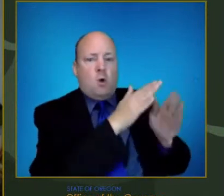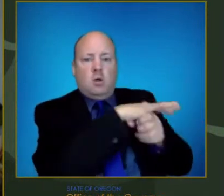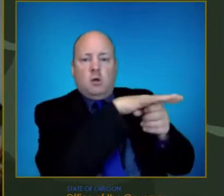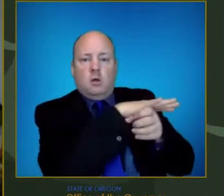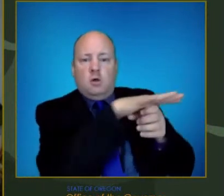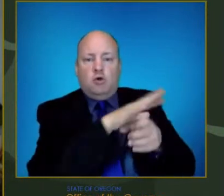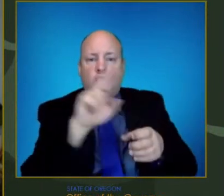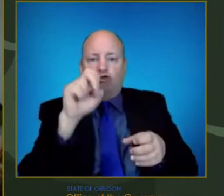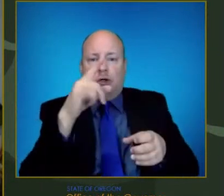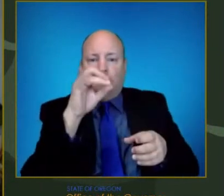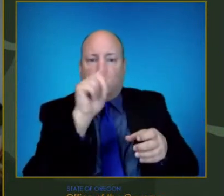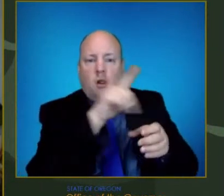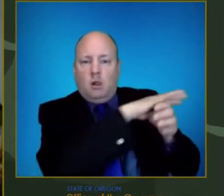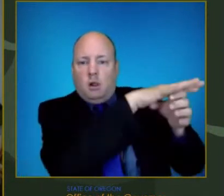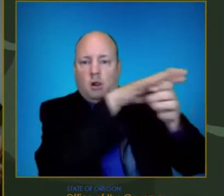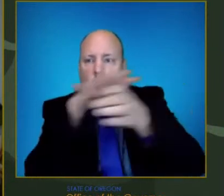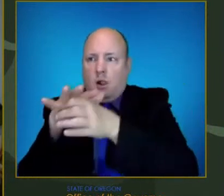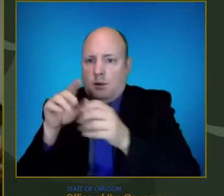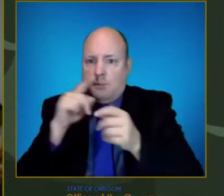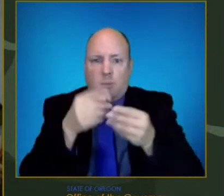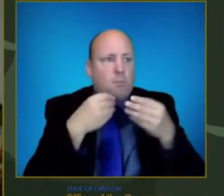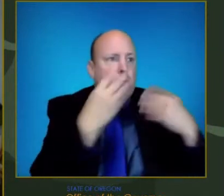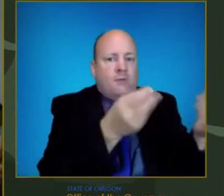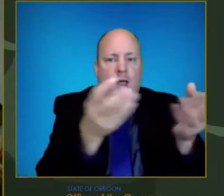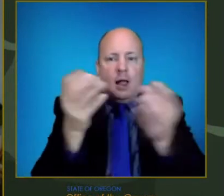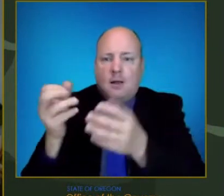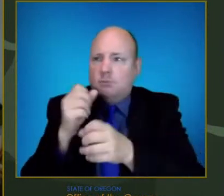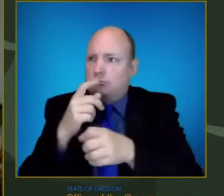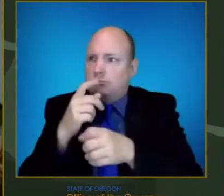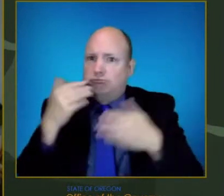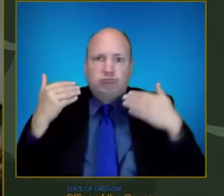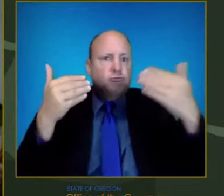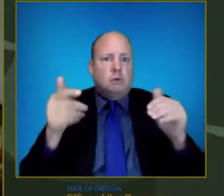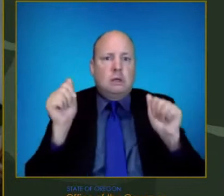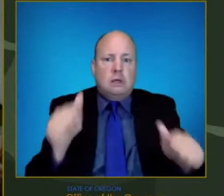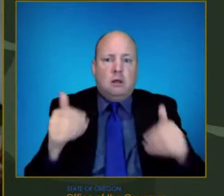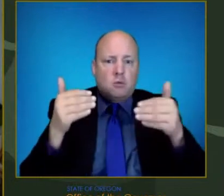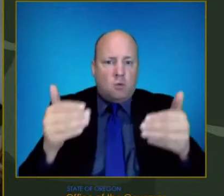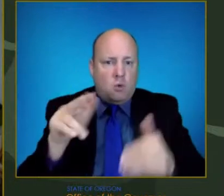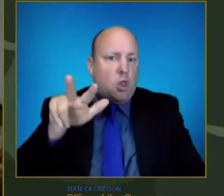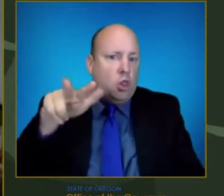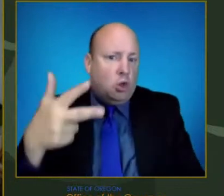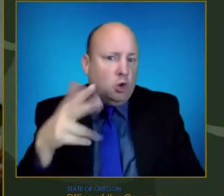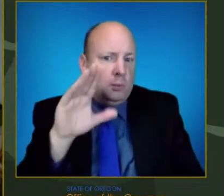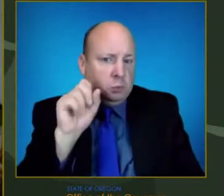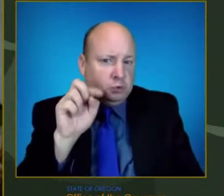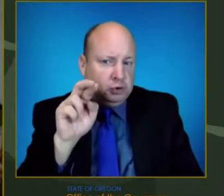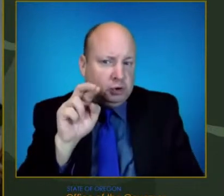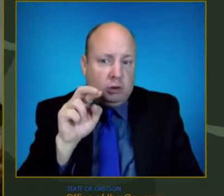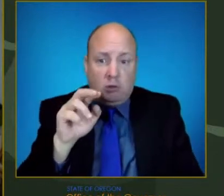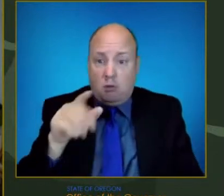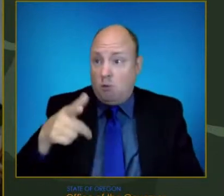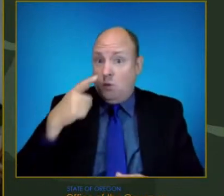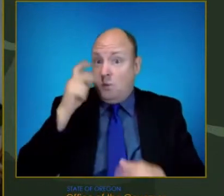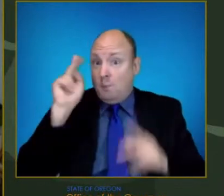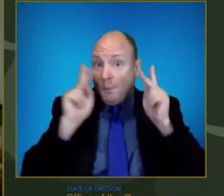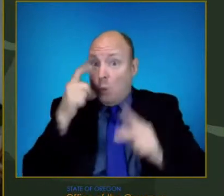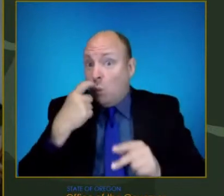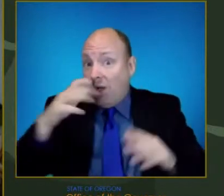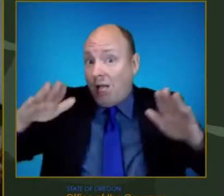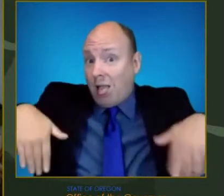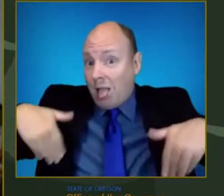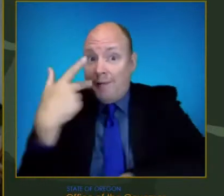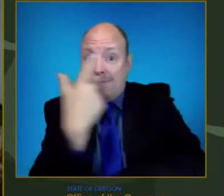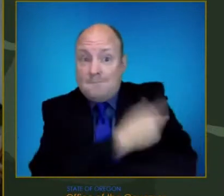who qualify and want to get the Pfizer booster, or for anyone who is currently unvaccinated who wants any of the doses of the